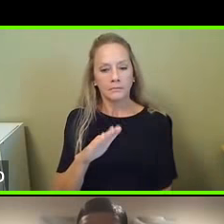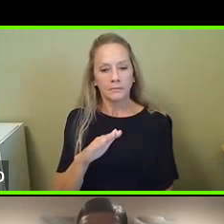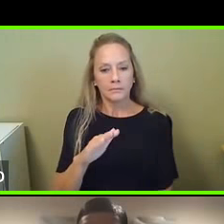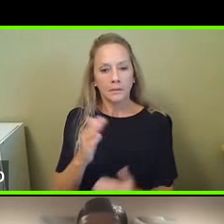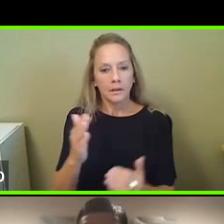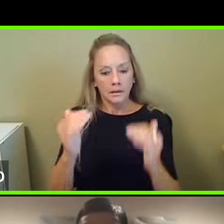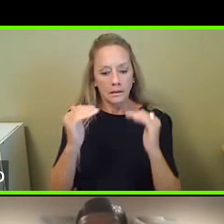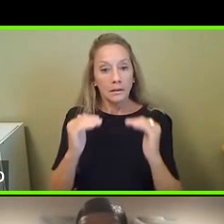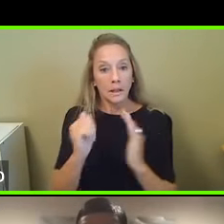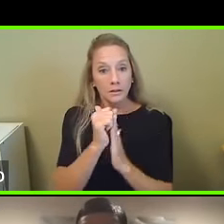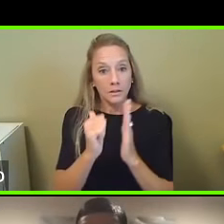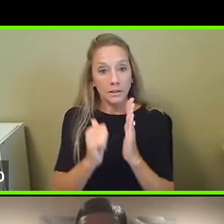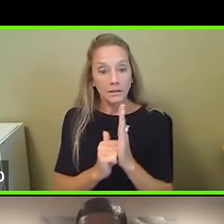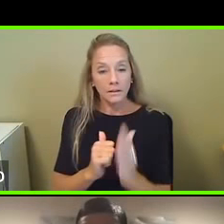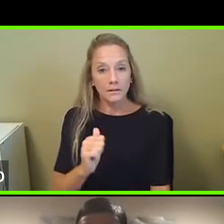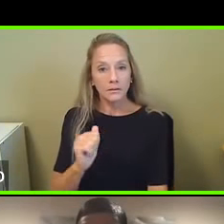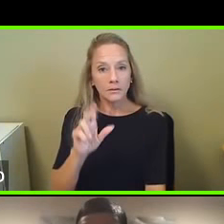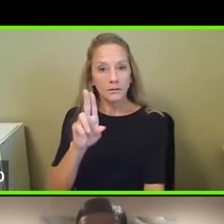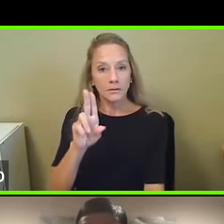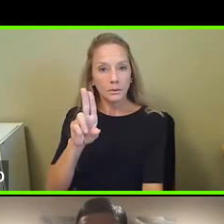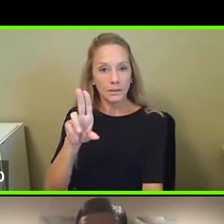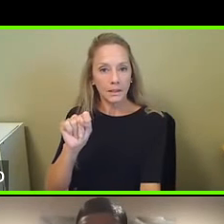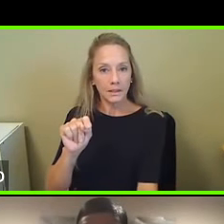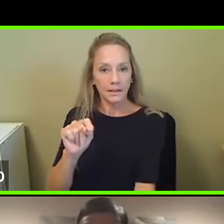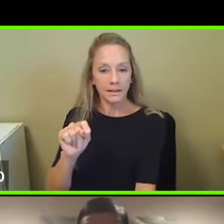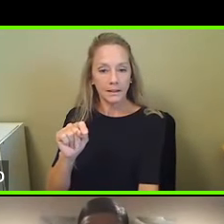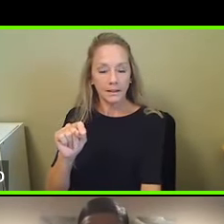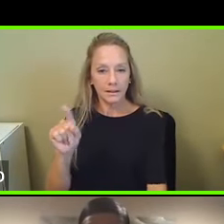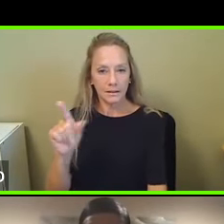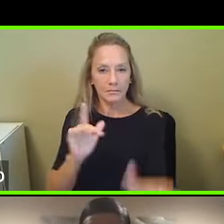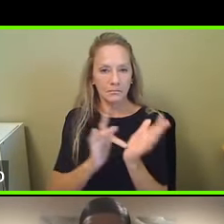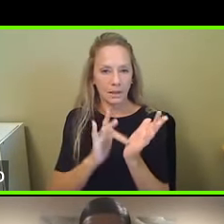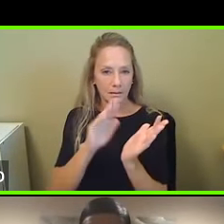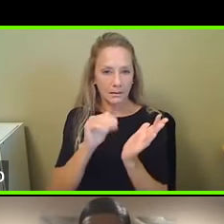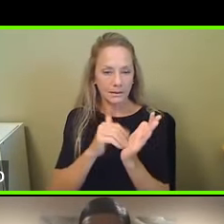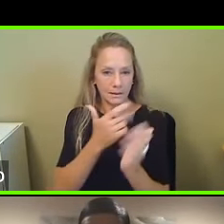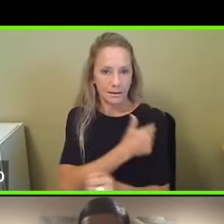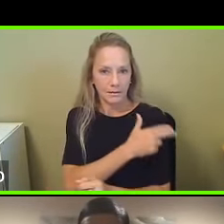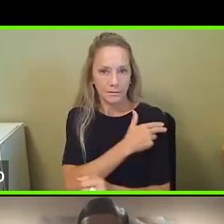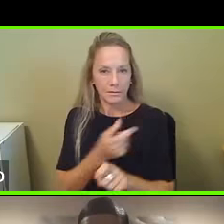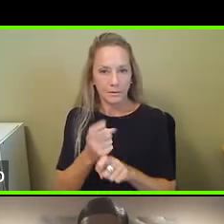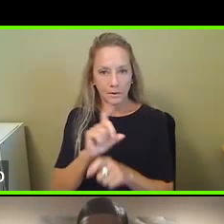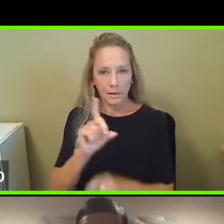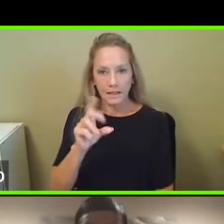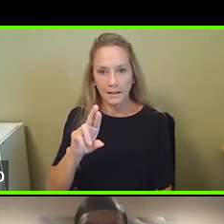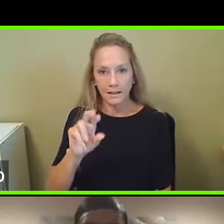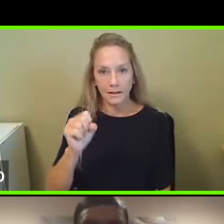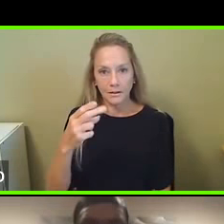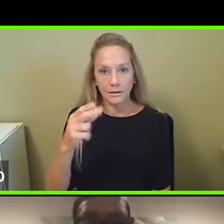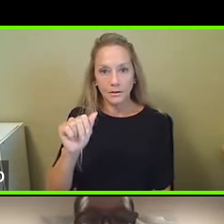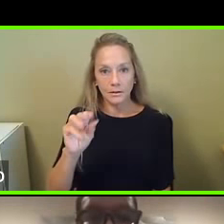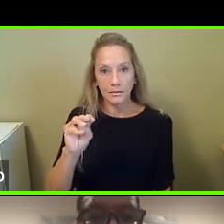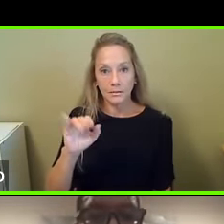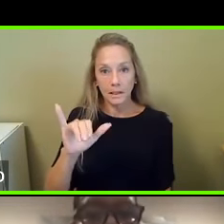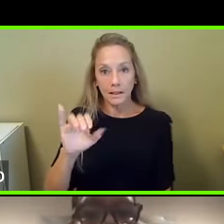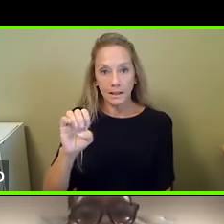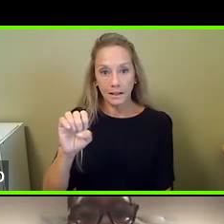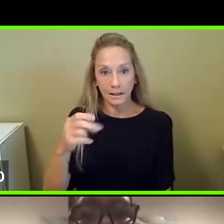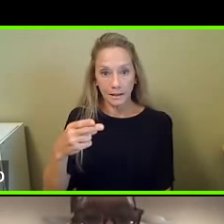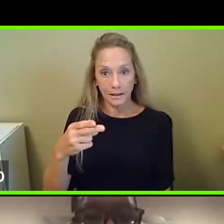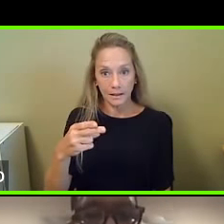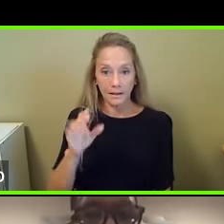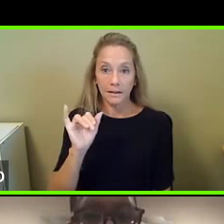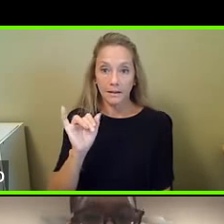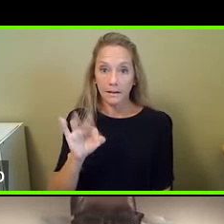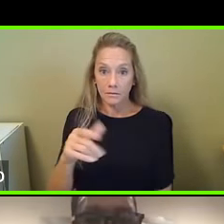Next on the agenda is the University of Tennessee Medical Center Knoxville data update by Dr. Shamia. So Dr. Shamia, if you have